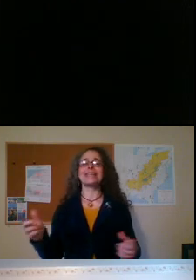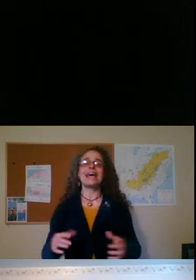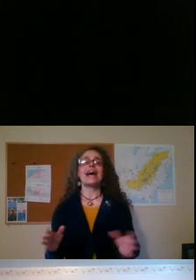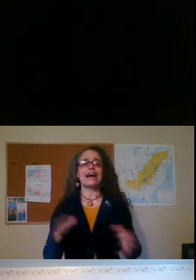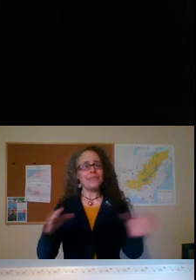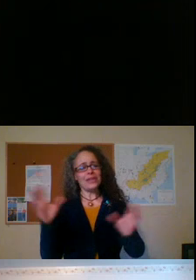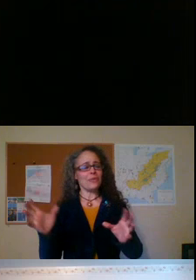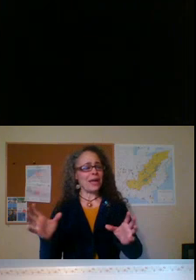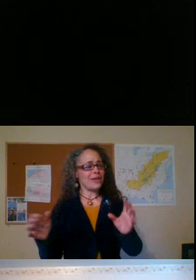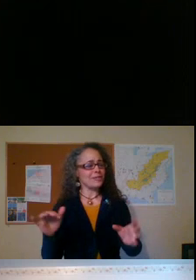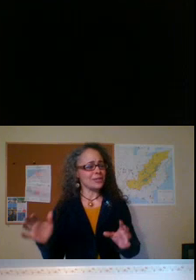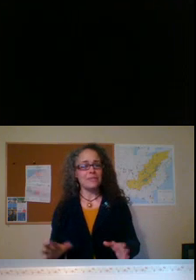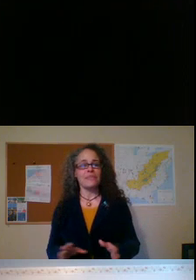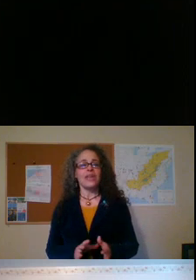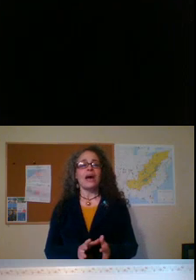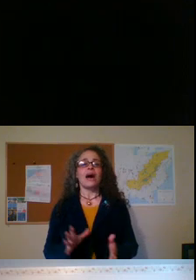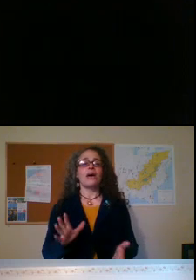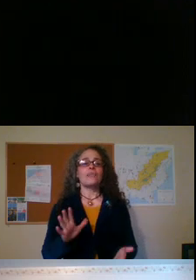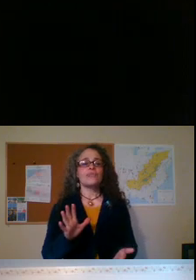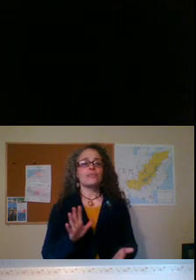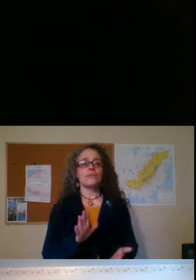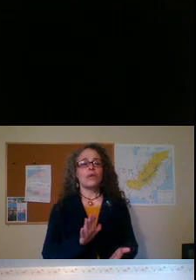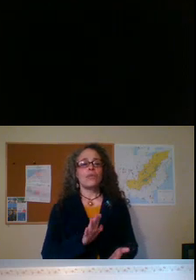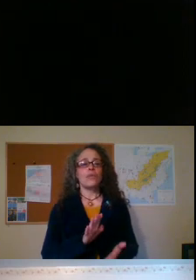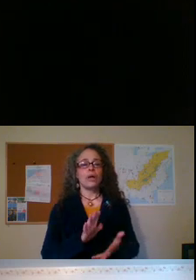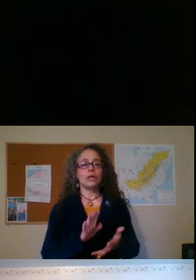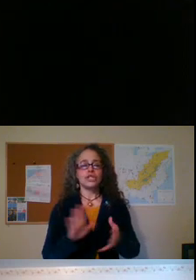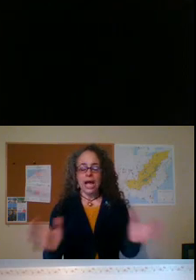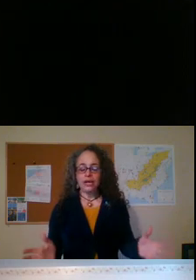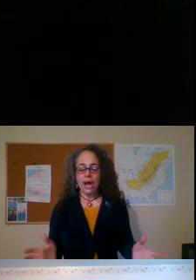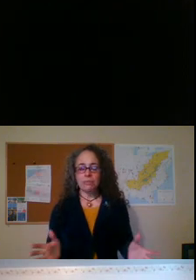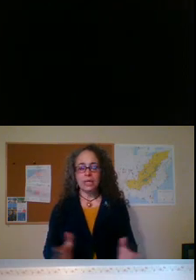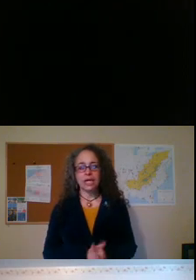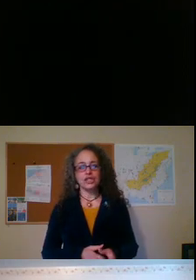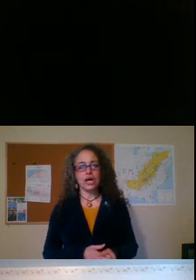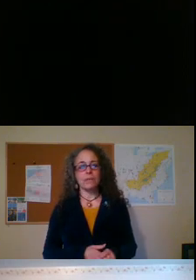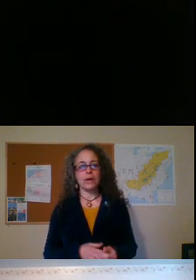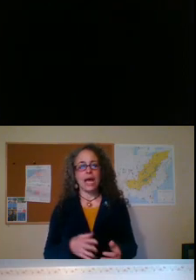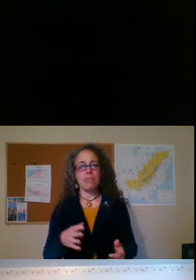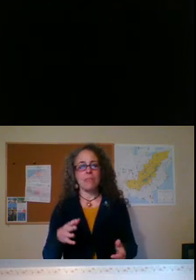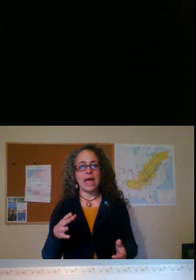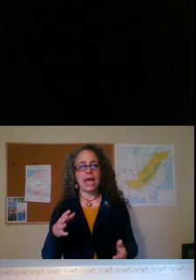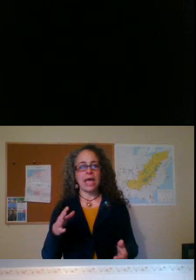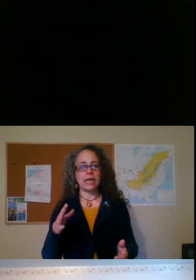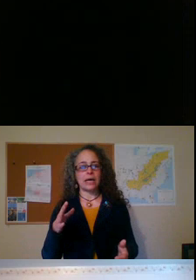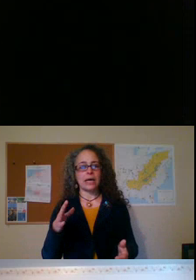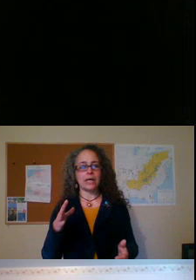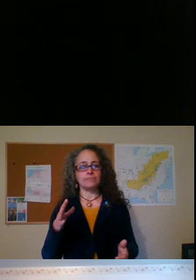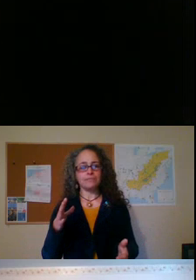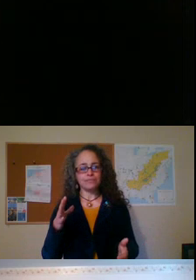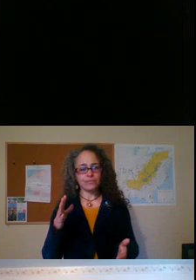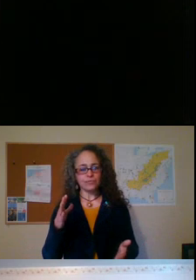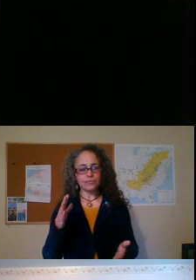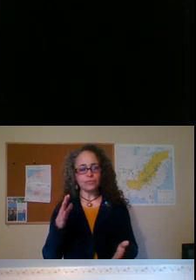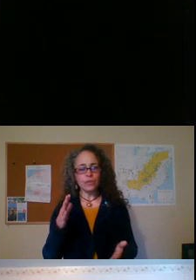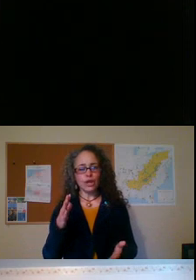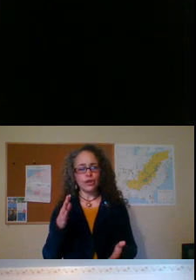with questions. Either way, vice versa. We'll shine your application up, and